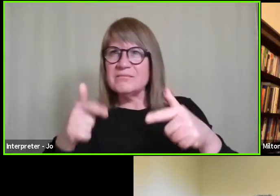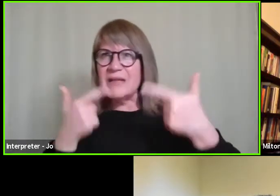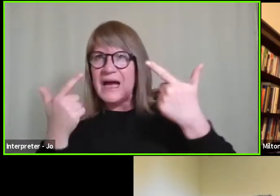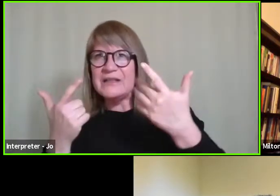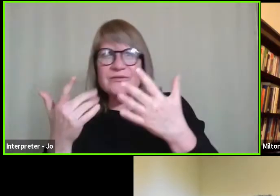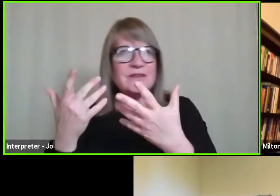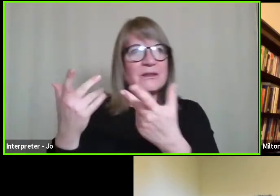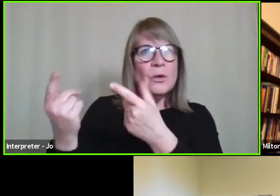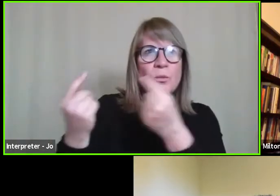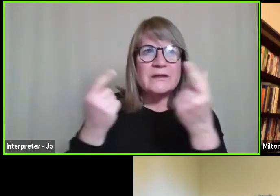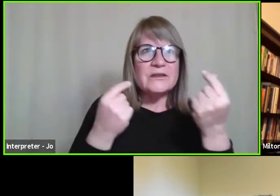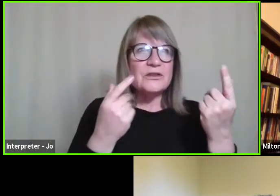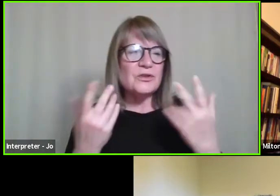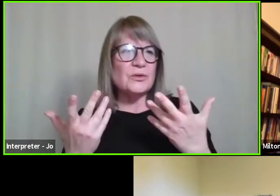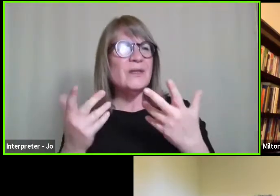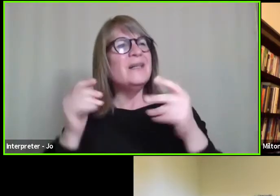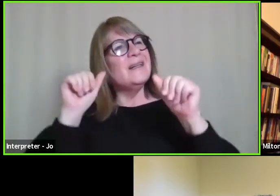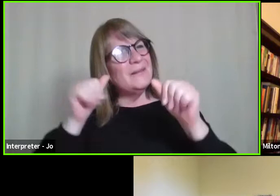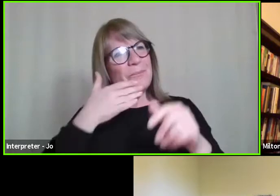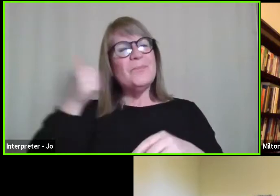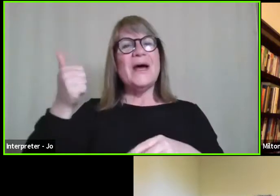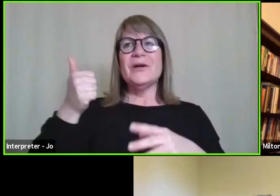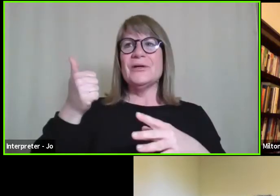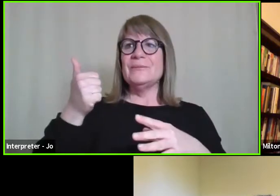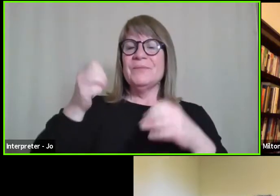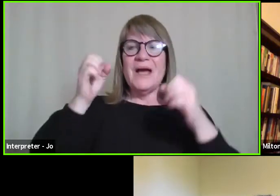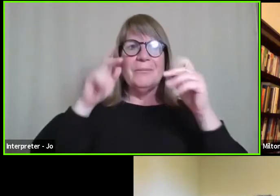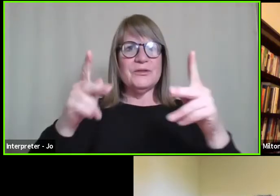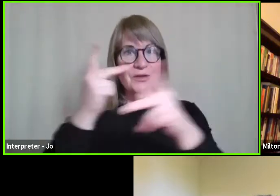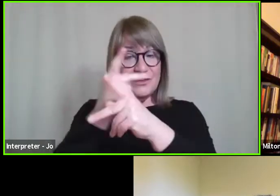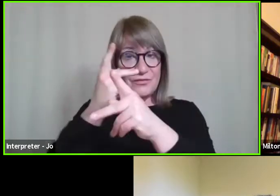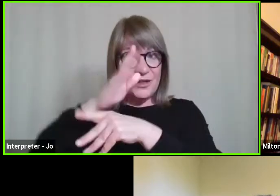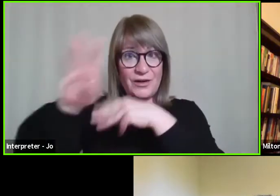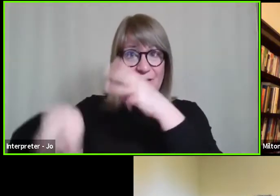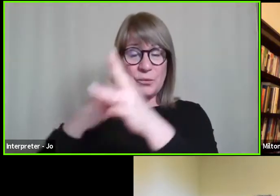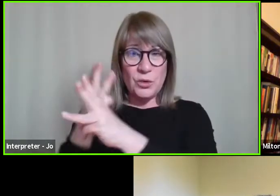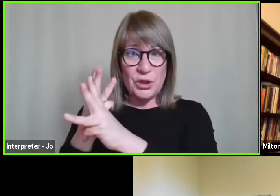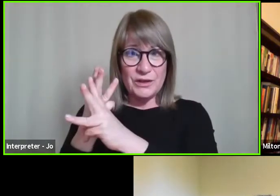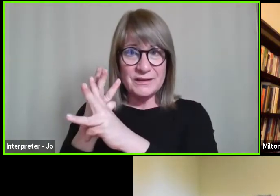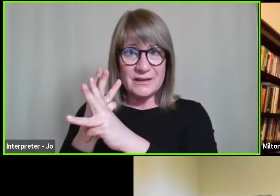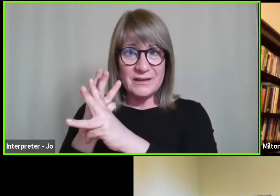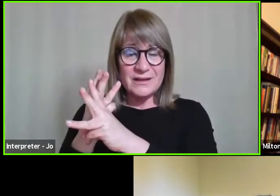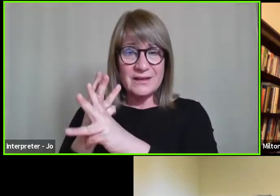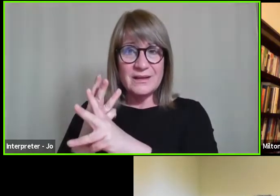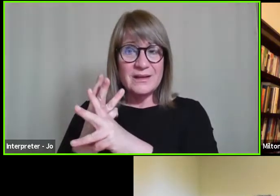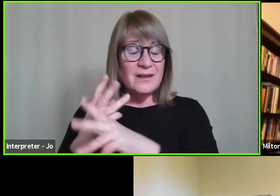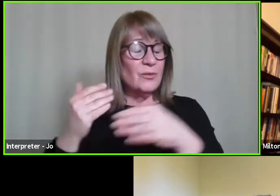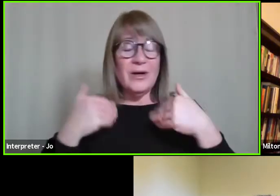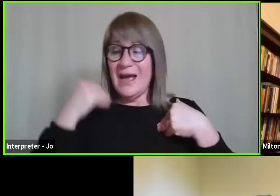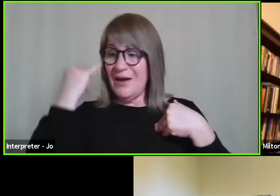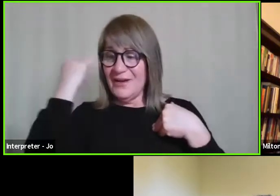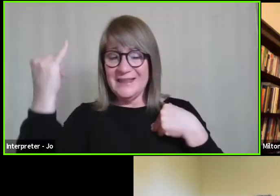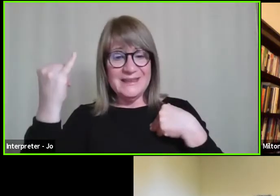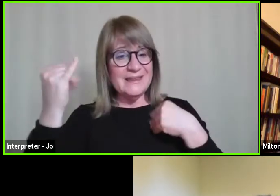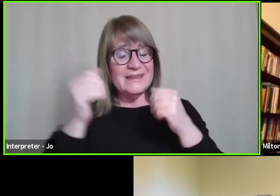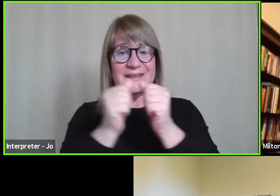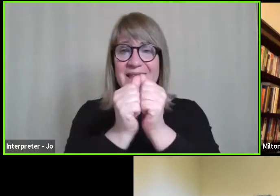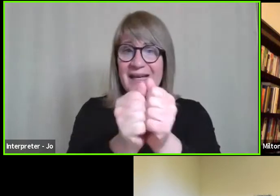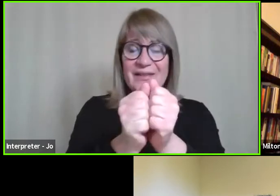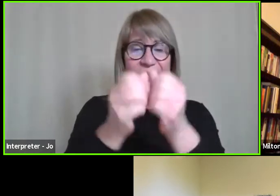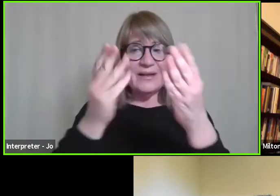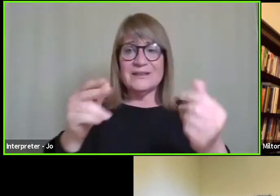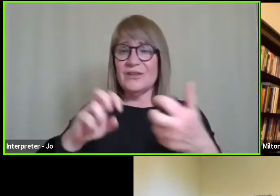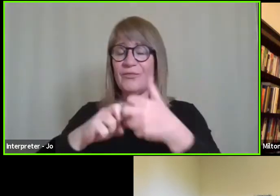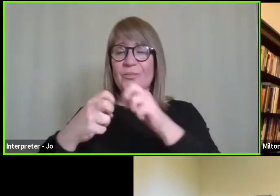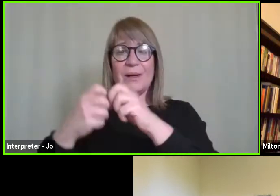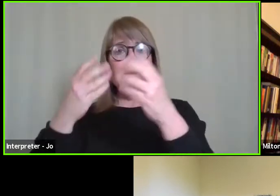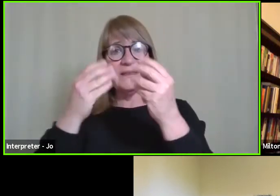world and that collectively we use these ideas to make meaning together and solve problems together so education